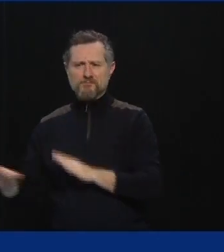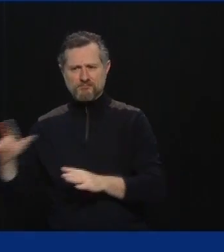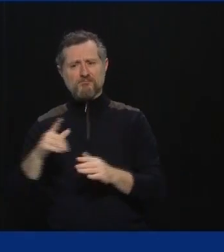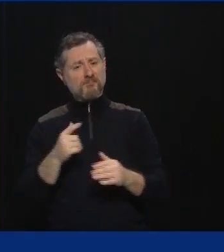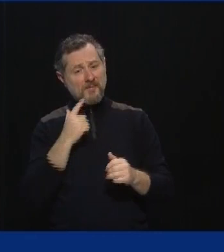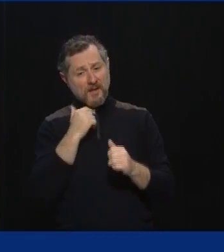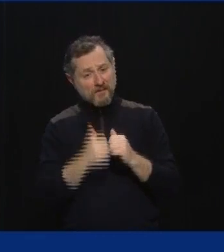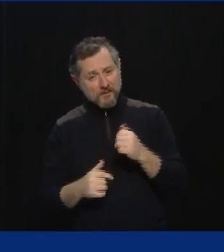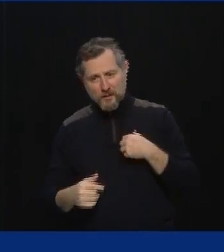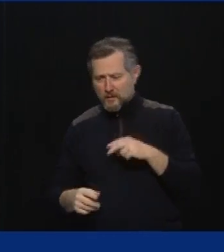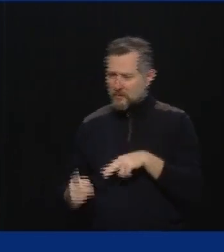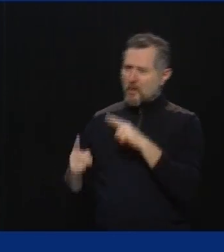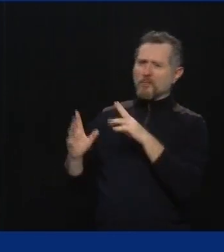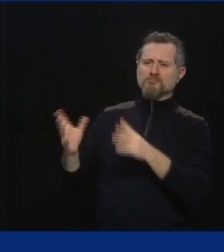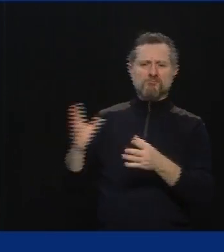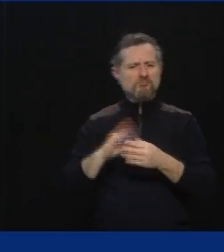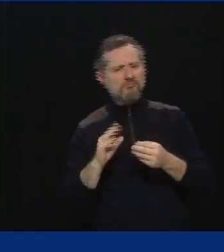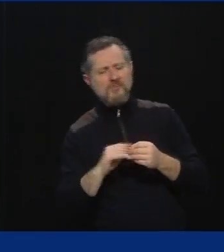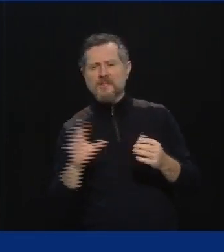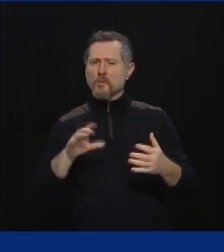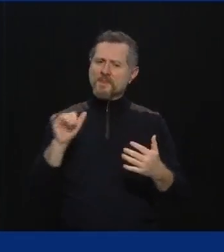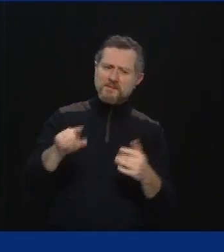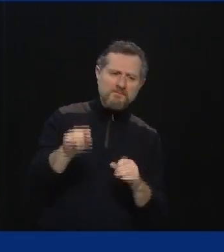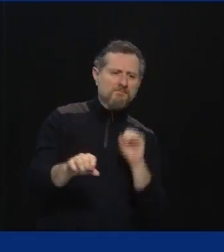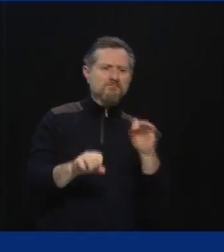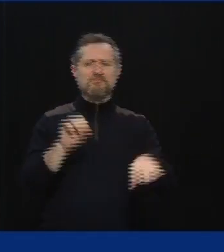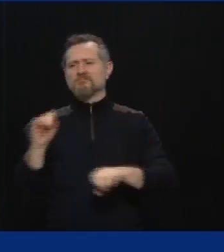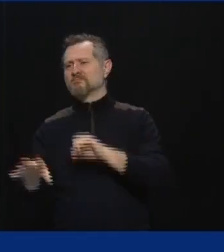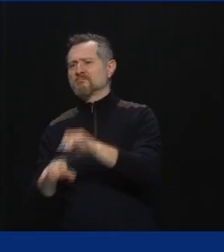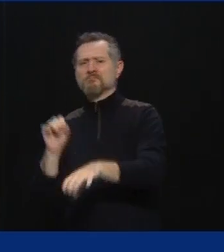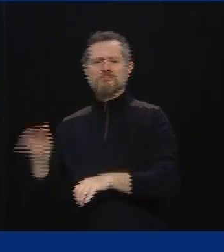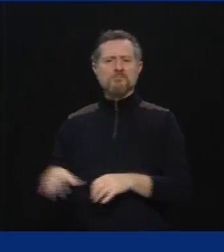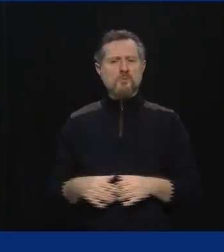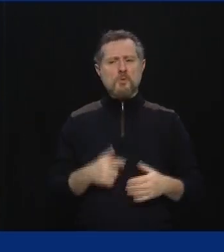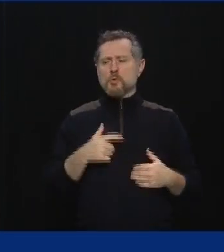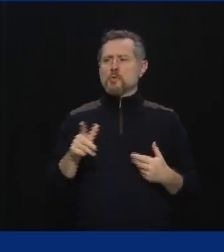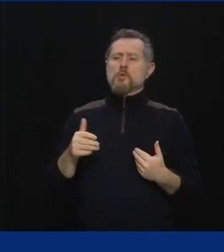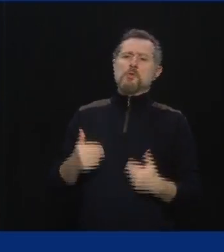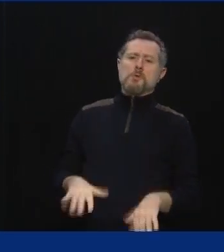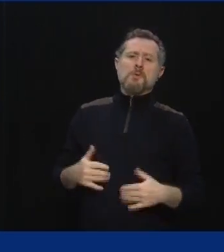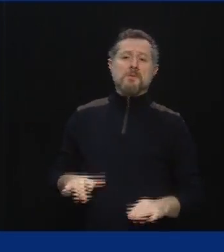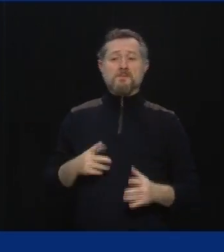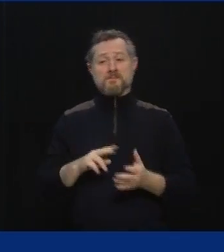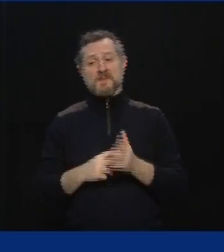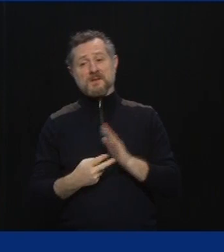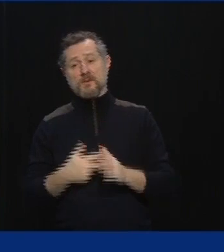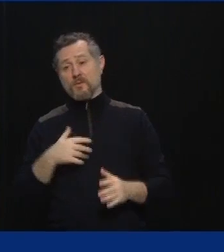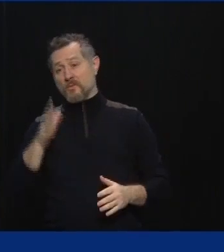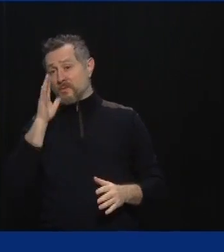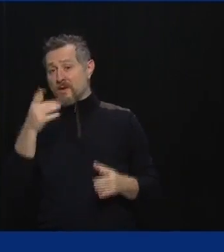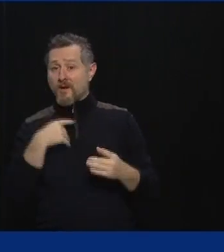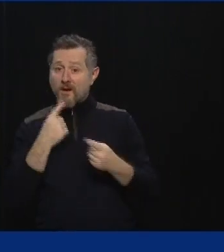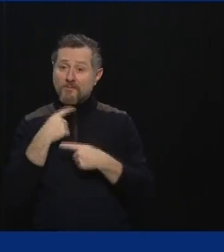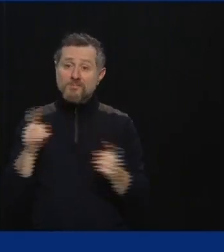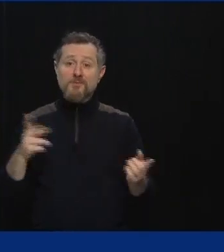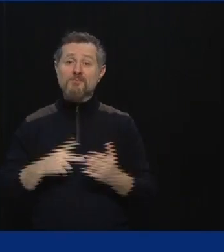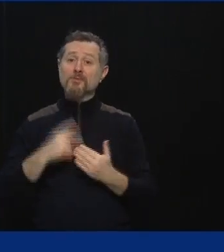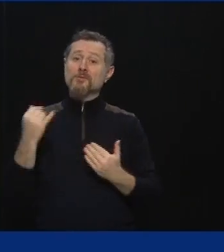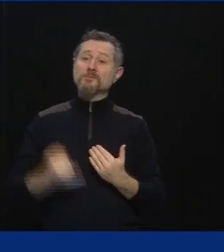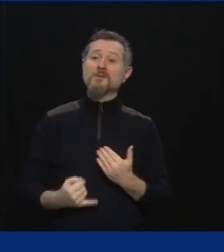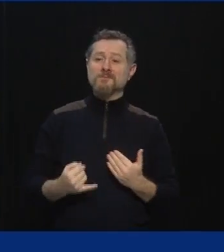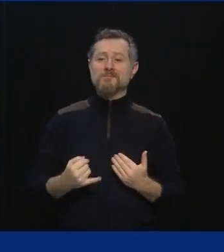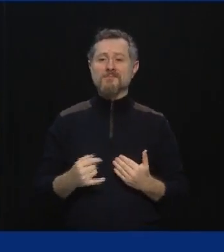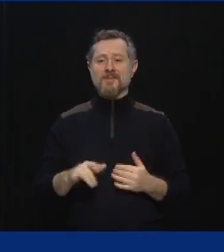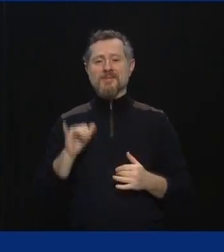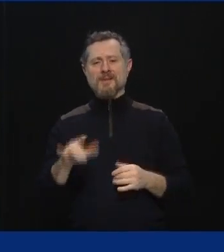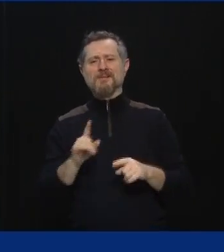him, he's saying, I need to do this, I need to do this, I need to do this. And I don't know that we'd have the scale of the projects with the project labor agreements and